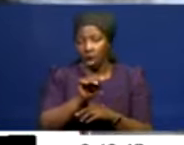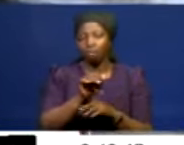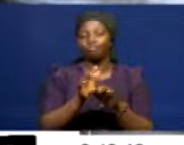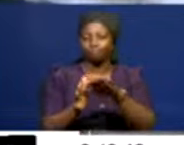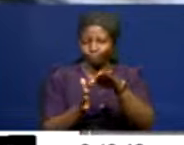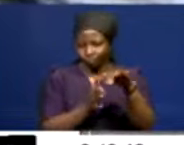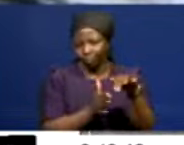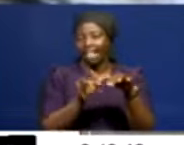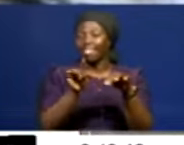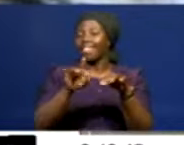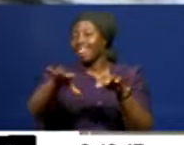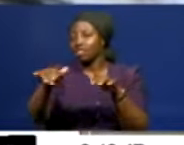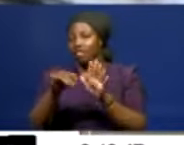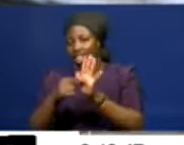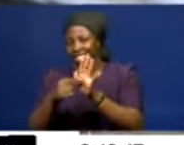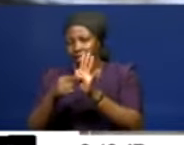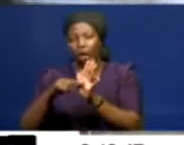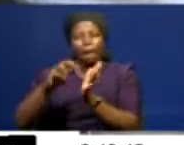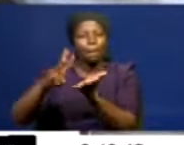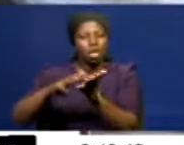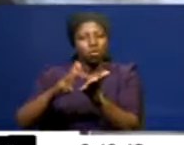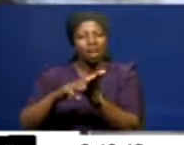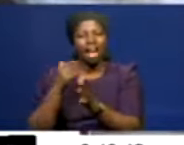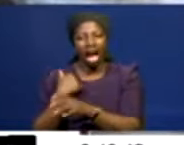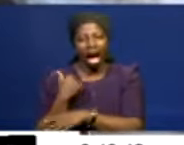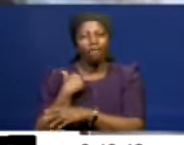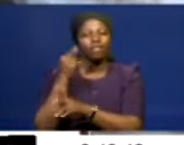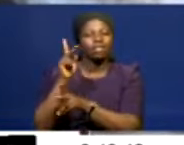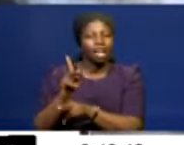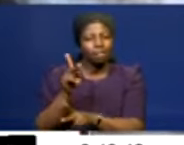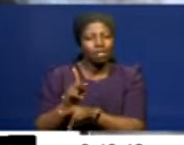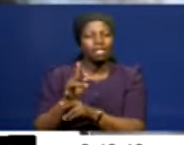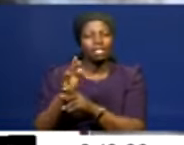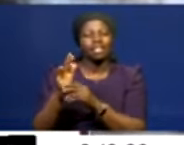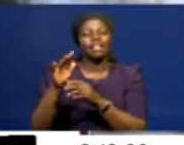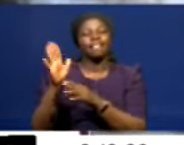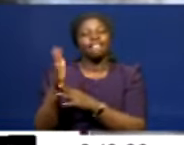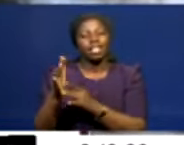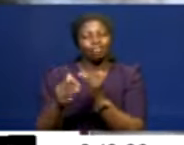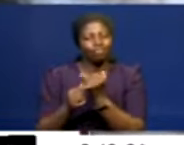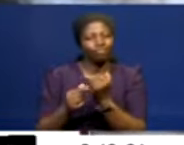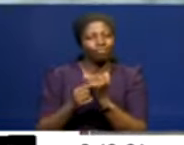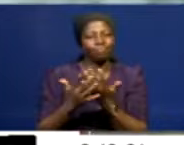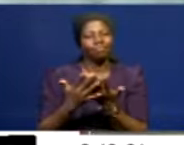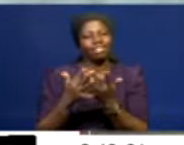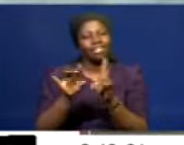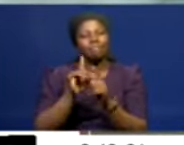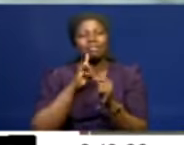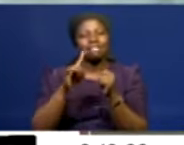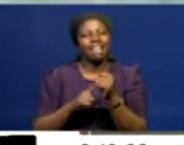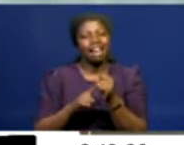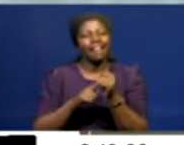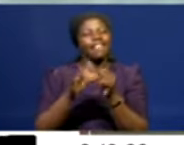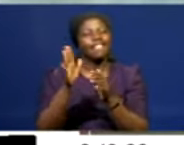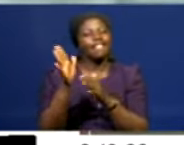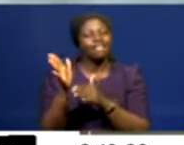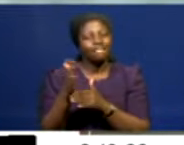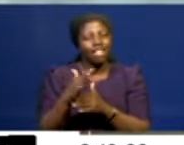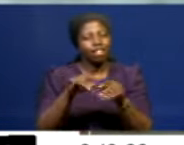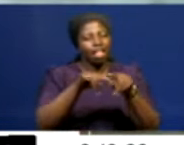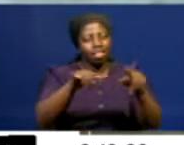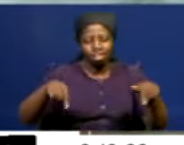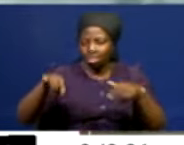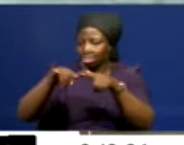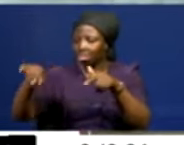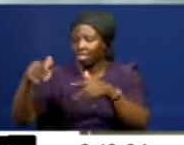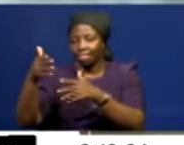counties like Migori have so far restocked fingerlings in close to 1,300 fish ponds across the county. The initiative that is